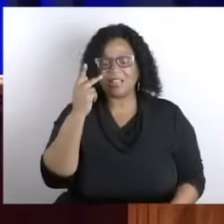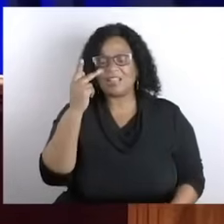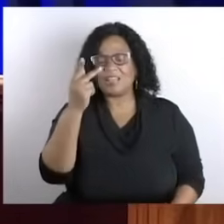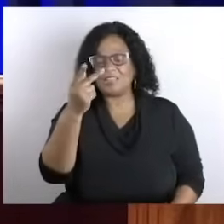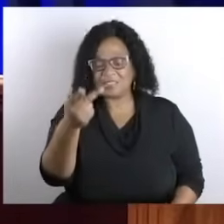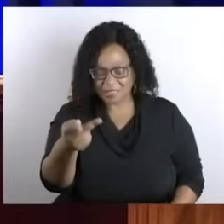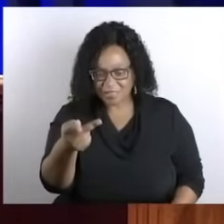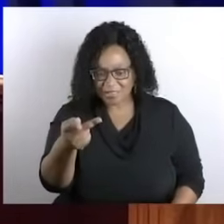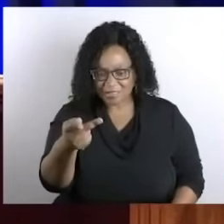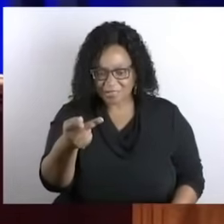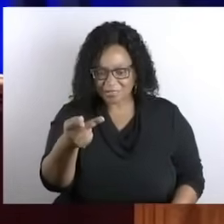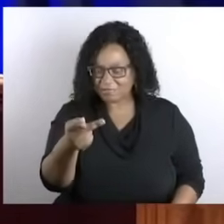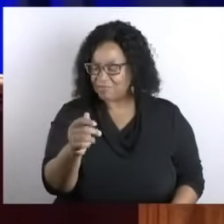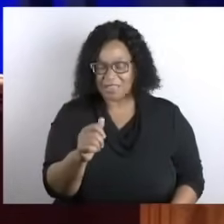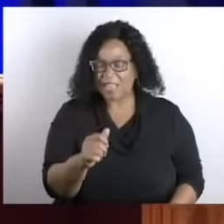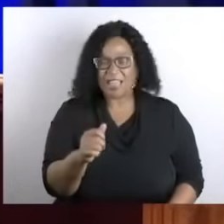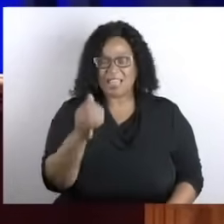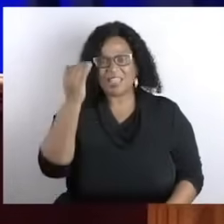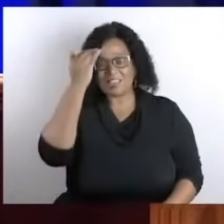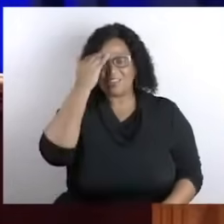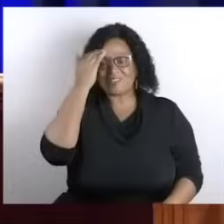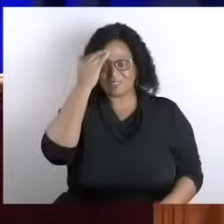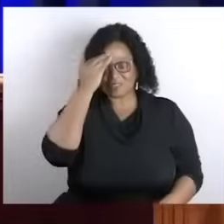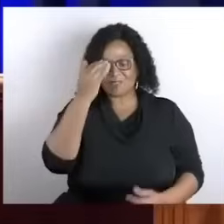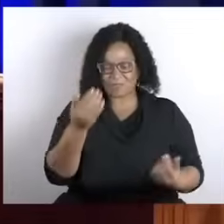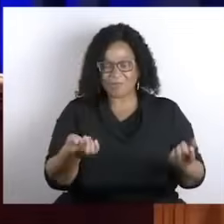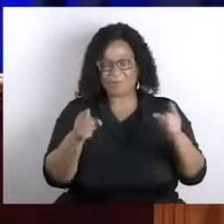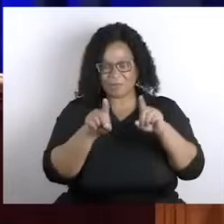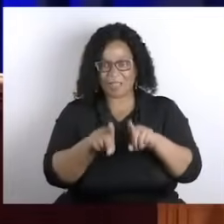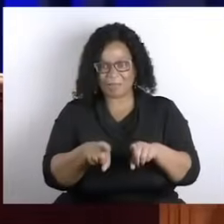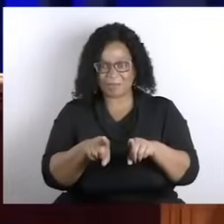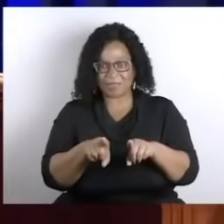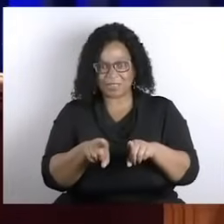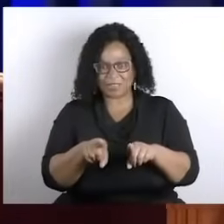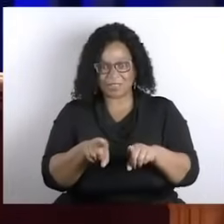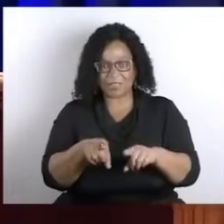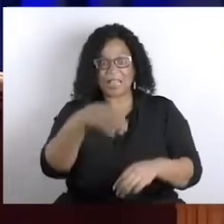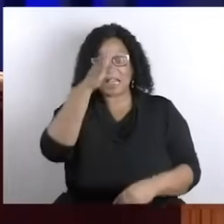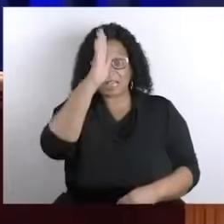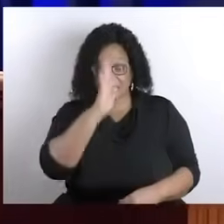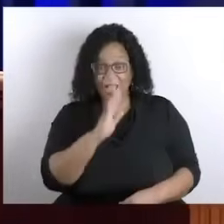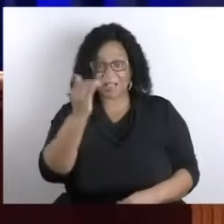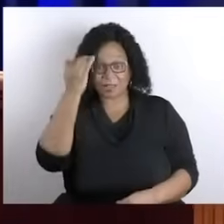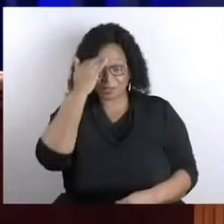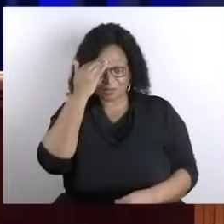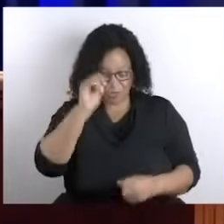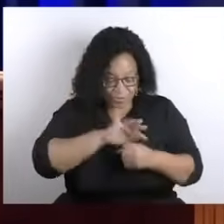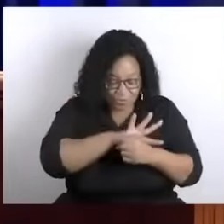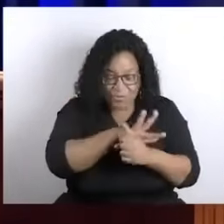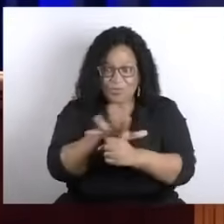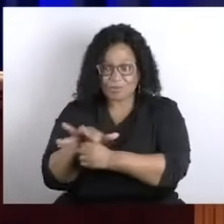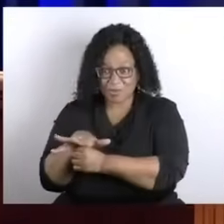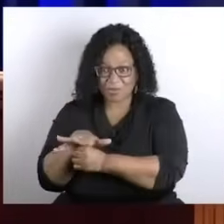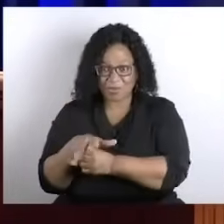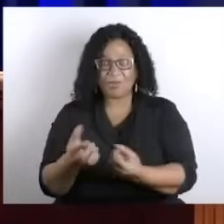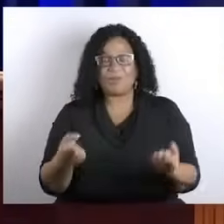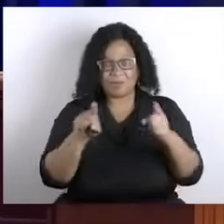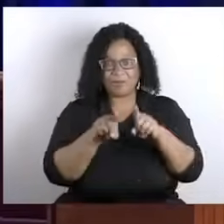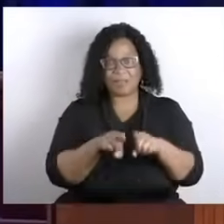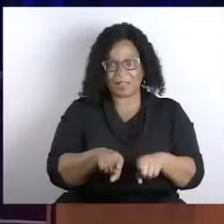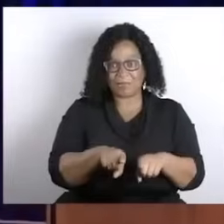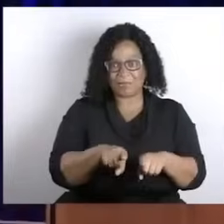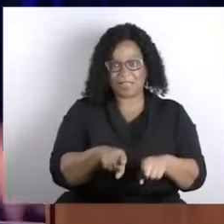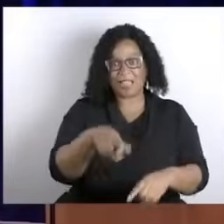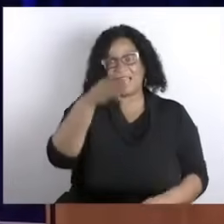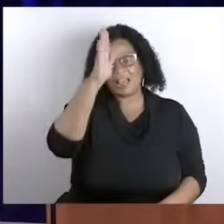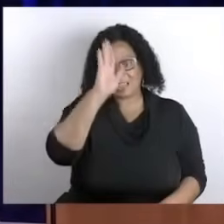was not caught off guard by a pandemic. God was not caught off guard when you had to go home and